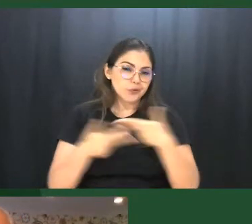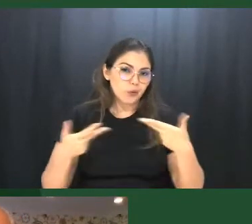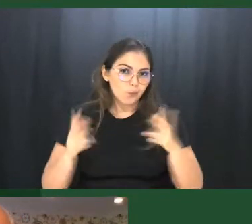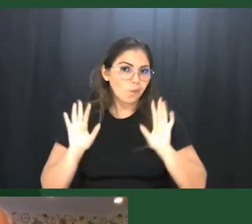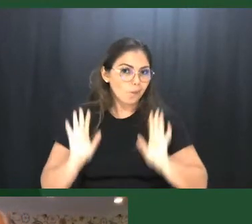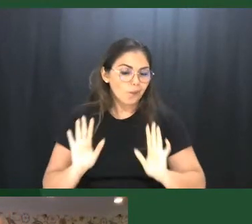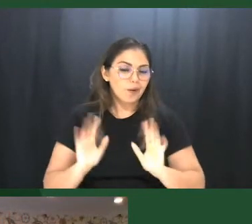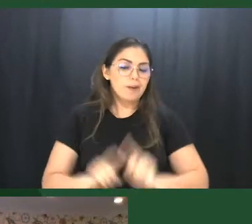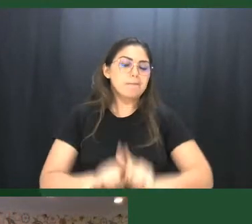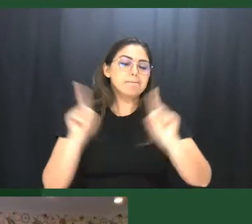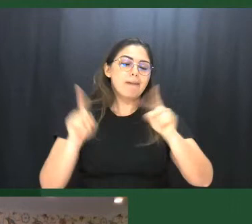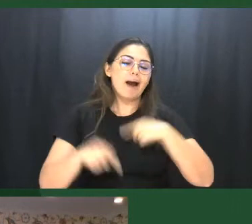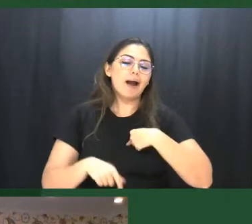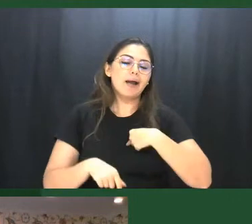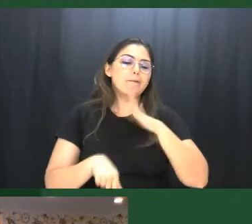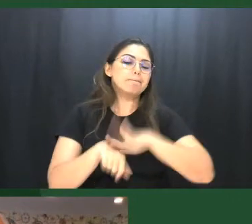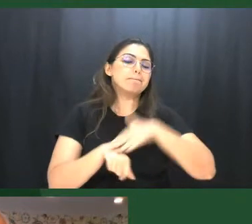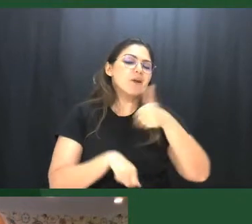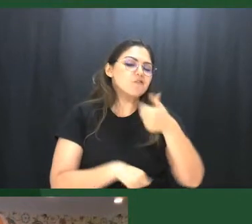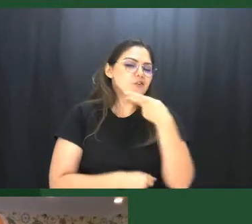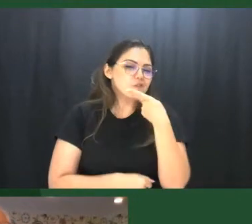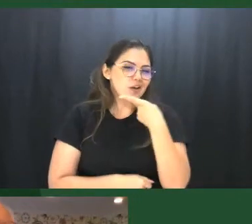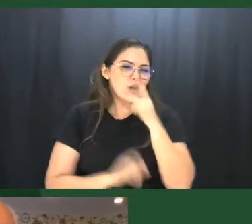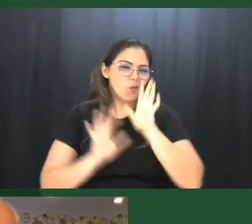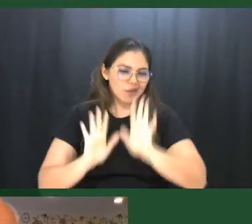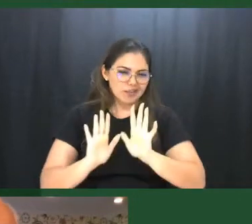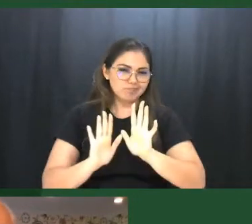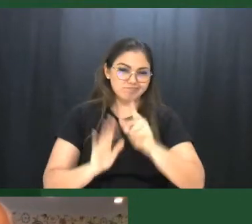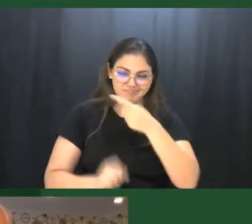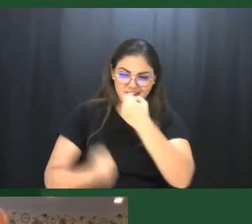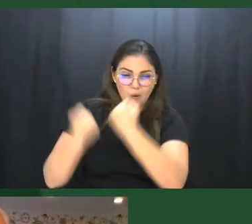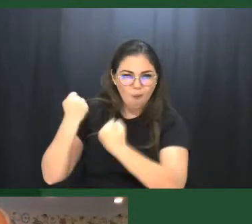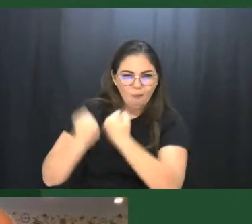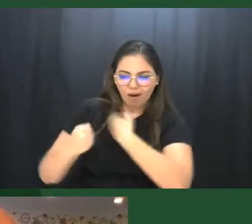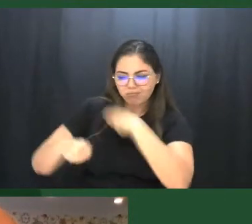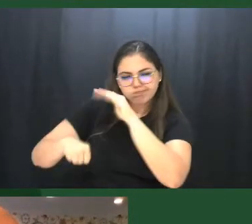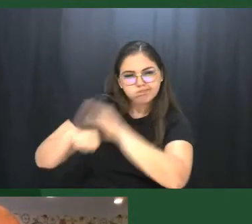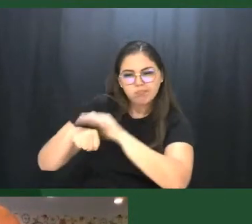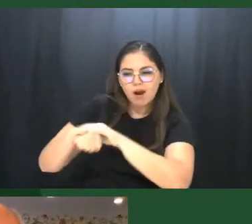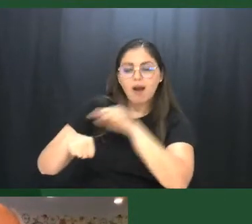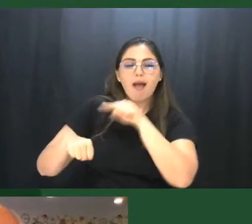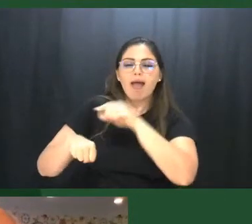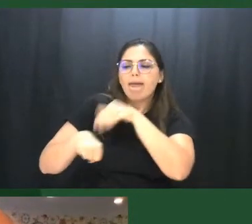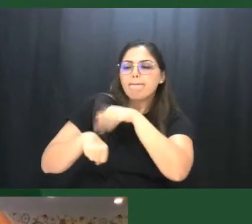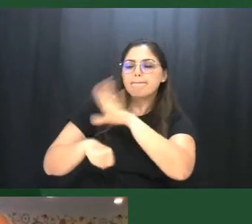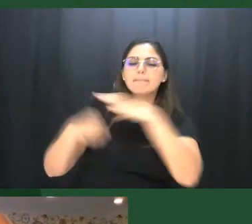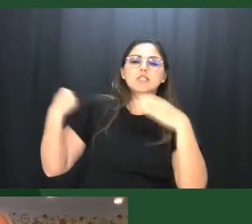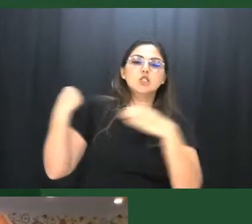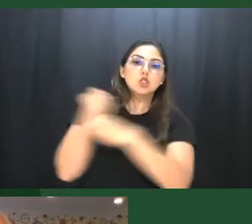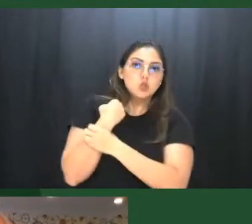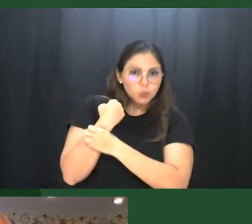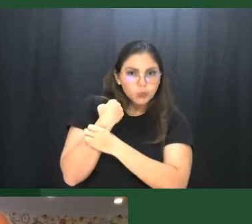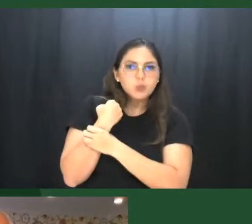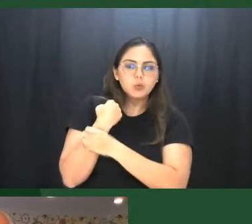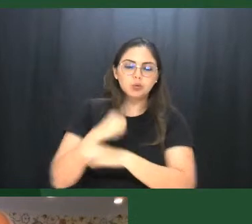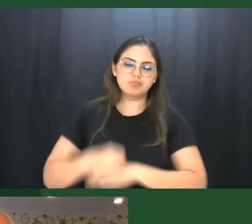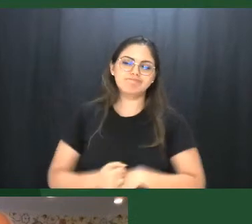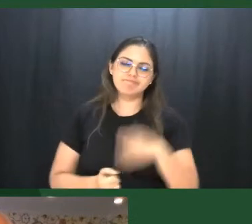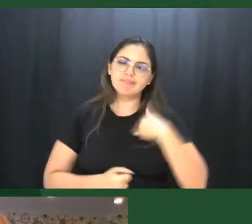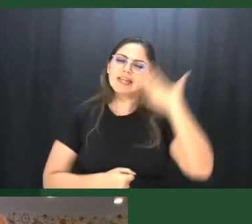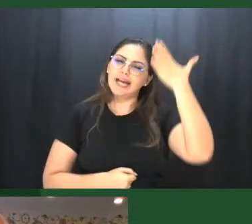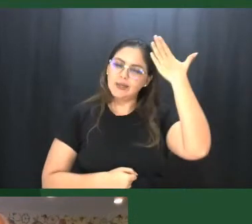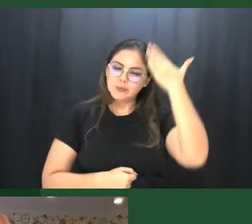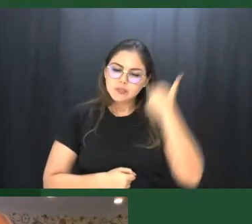Society for Automotive Engineers talks about levels of automation very much in the way Tom Sheridan did in